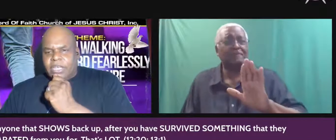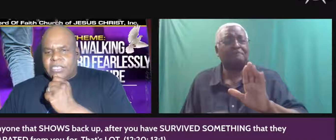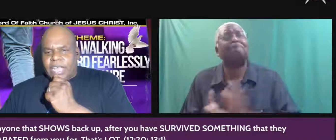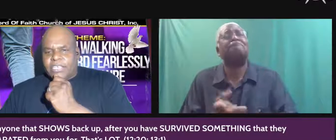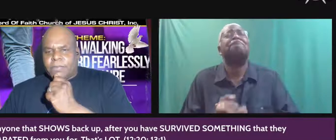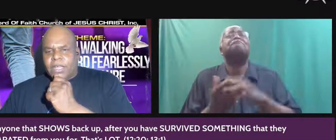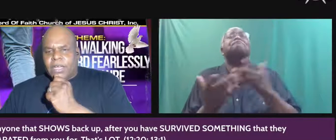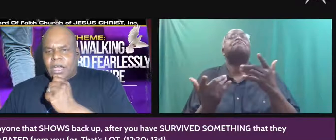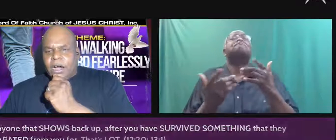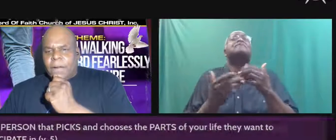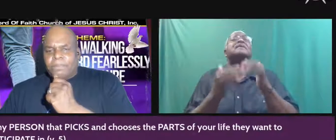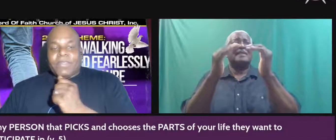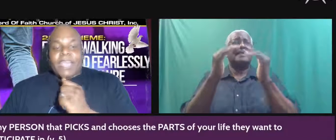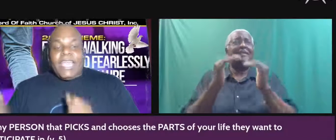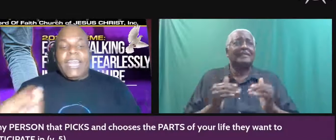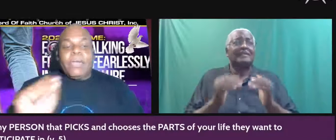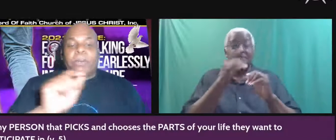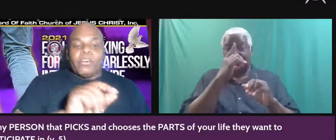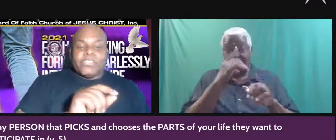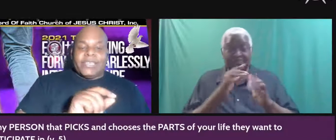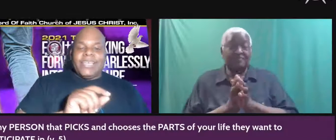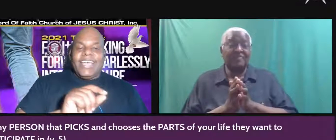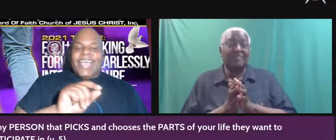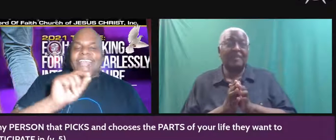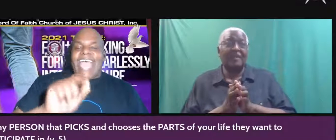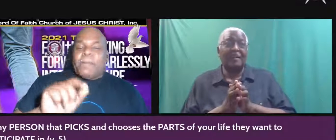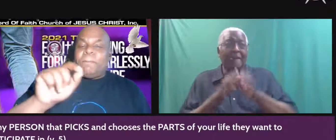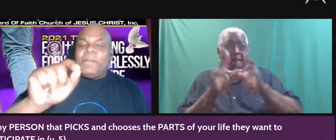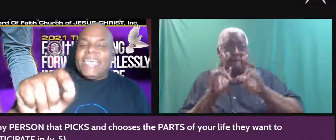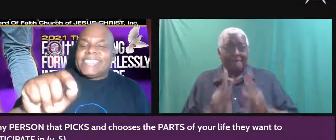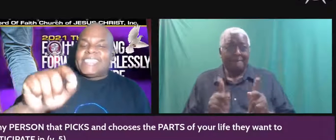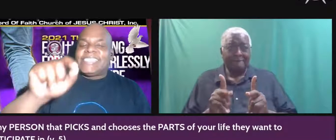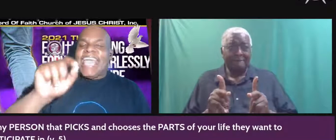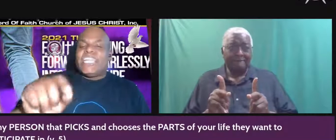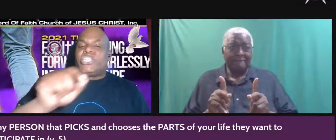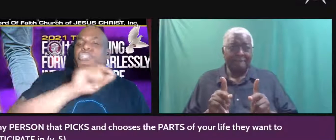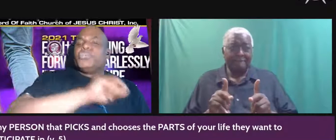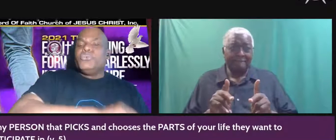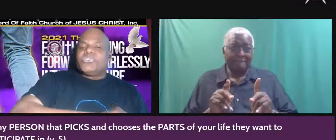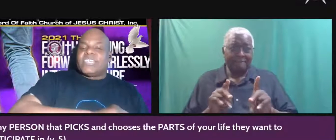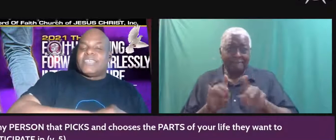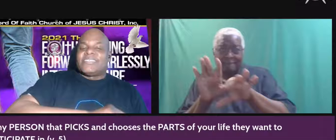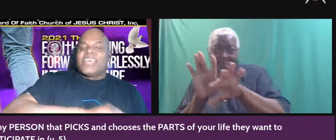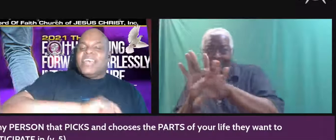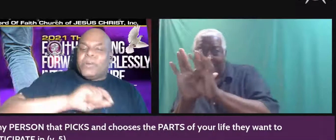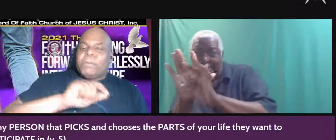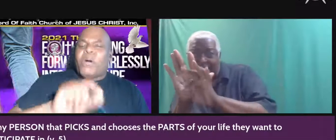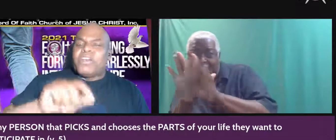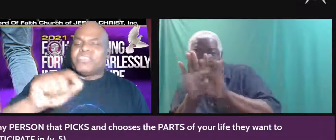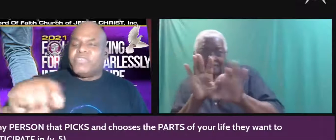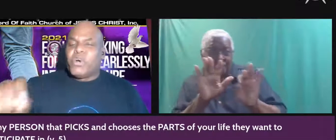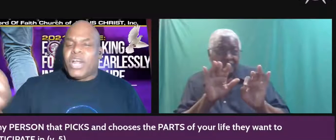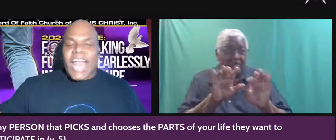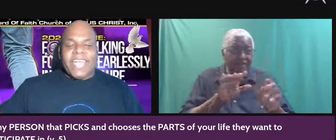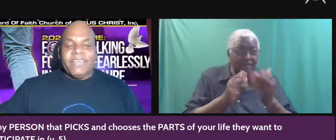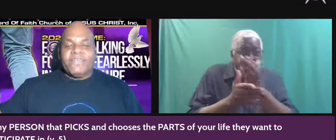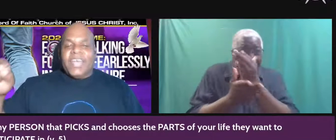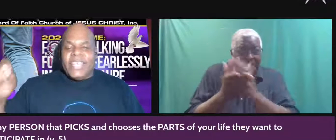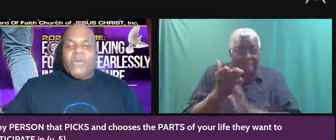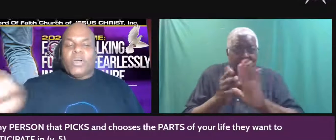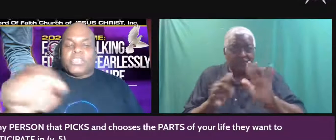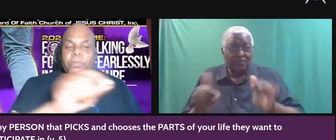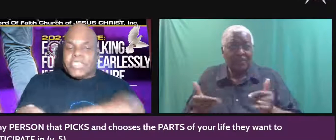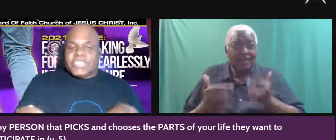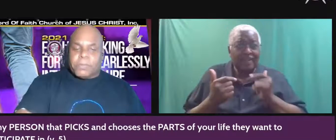it. Here's the next thing. Any person that picks and chooses the parts of your